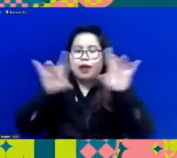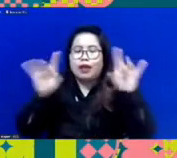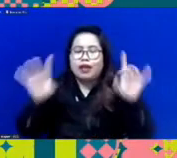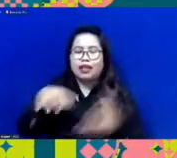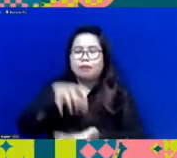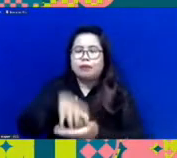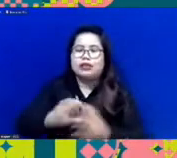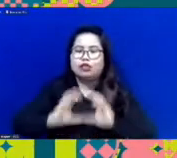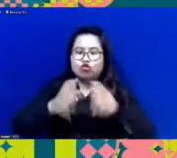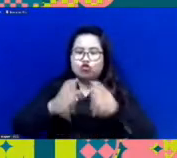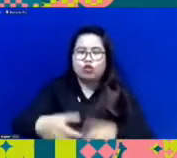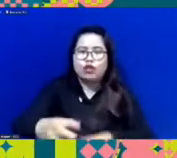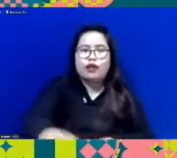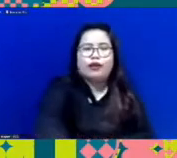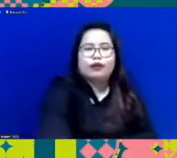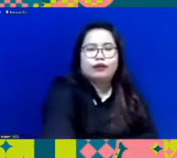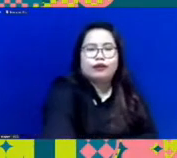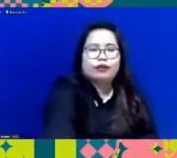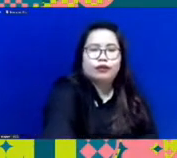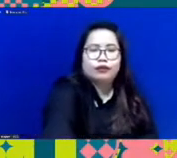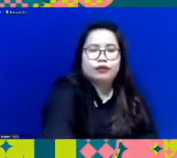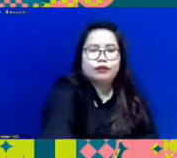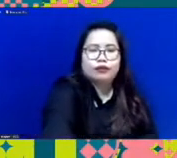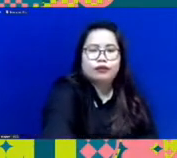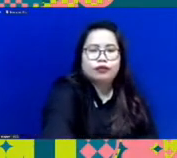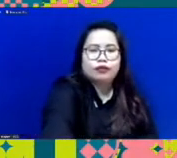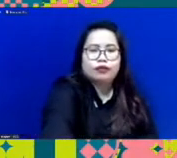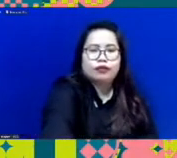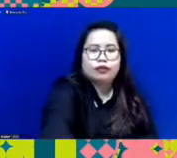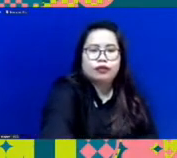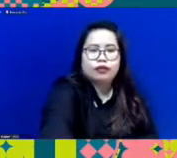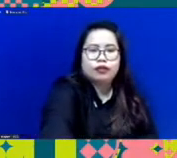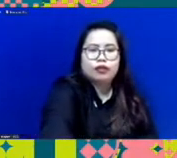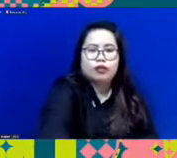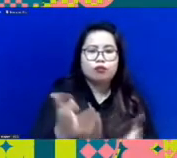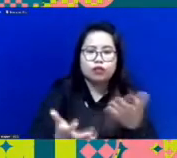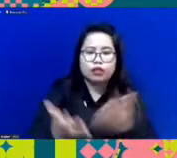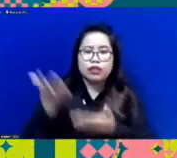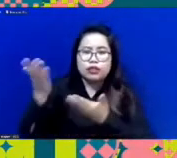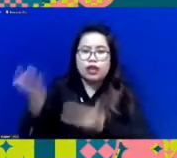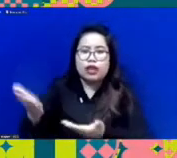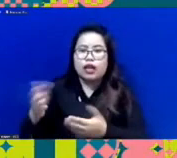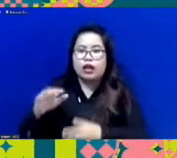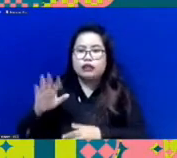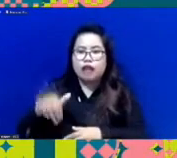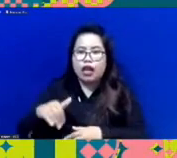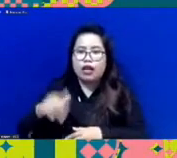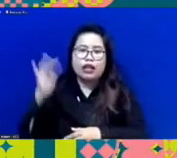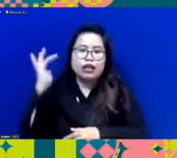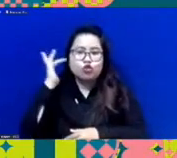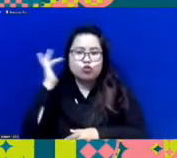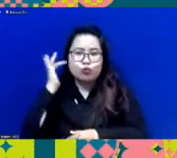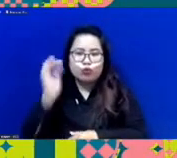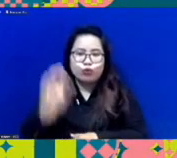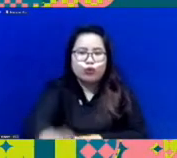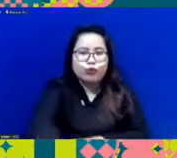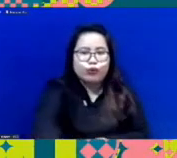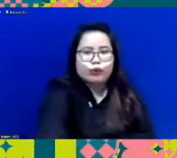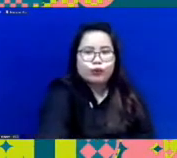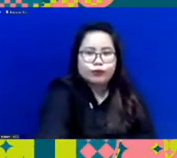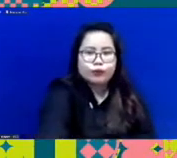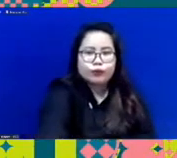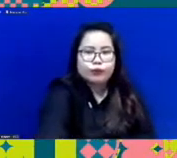is. He will speak about, you will tell us, Baba Shiv, that the global political dialogue right now is such